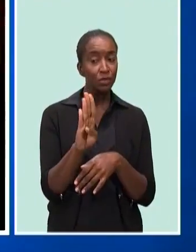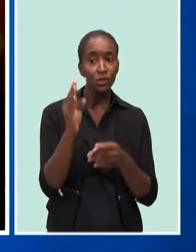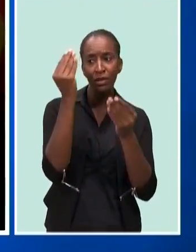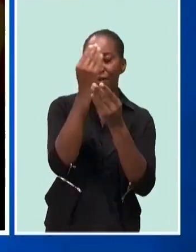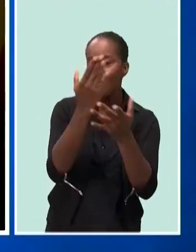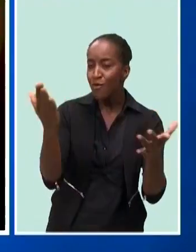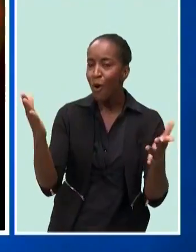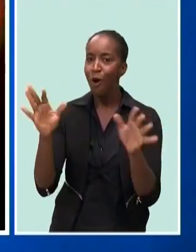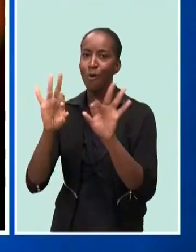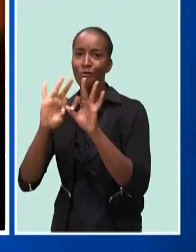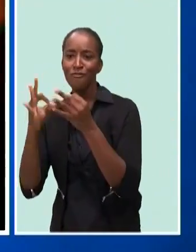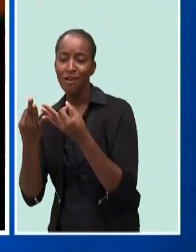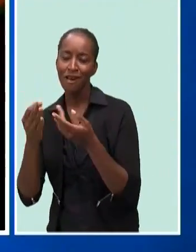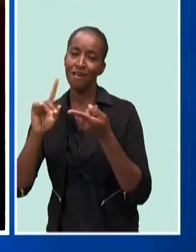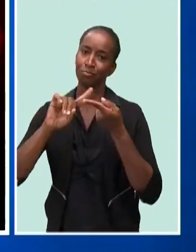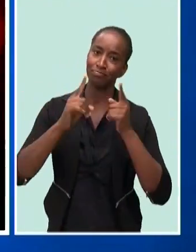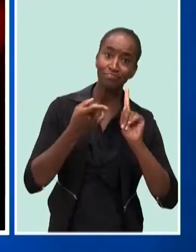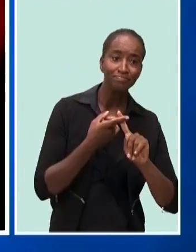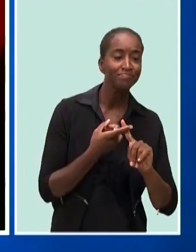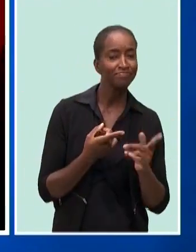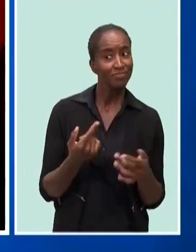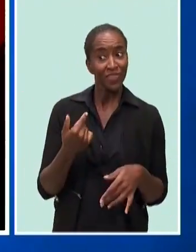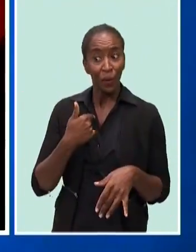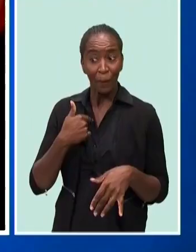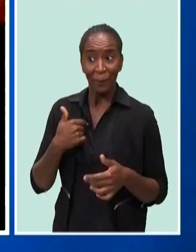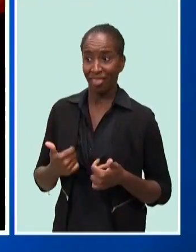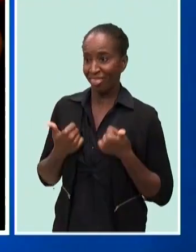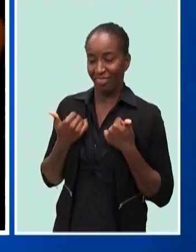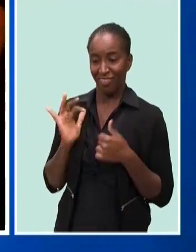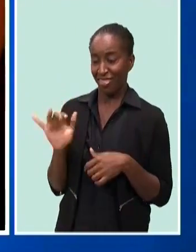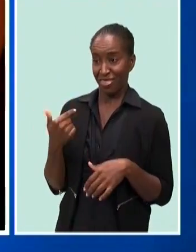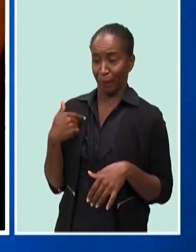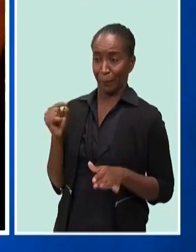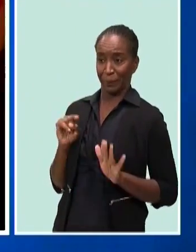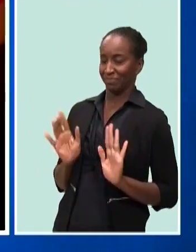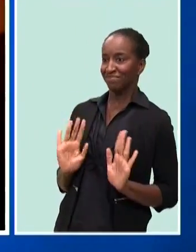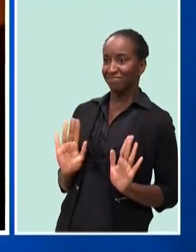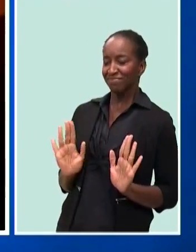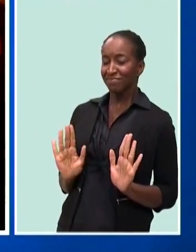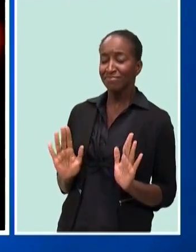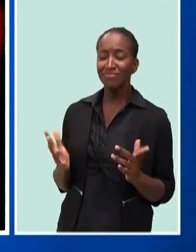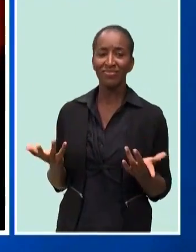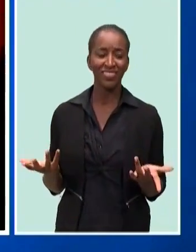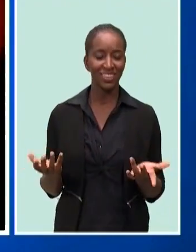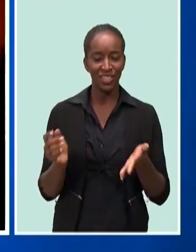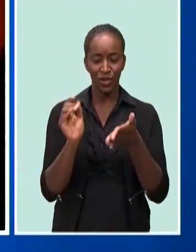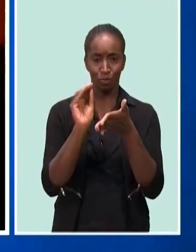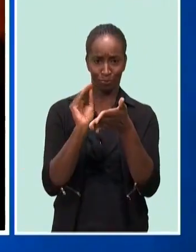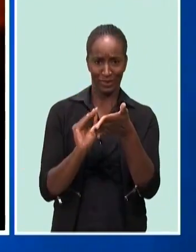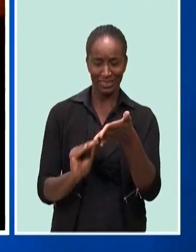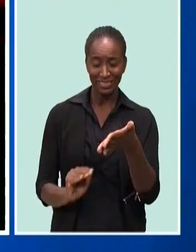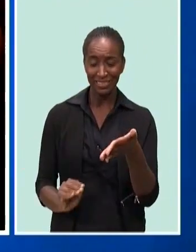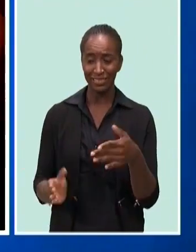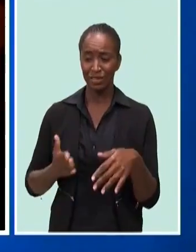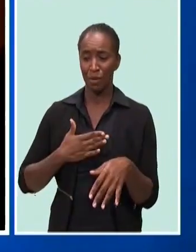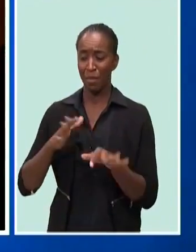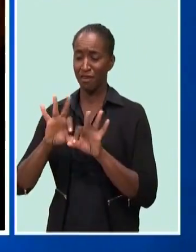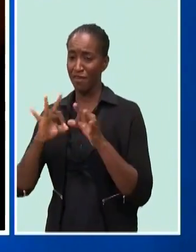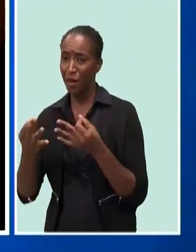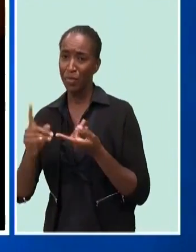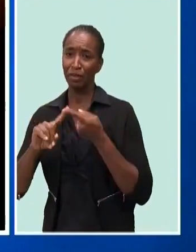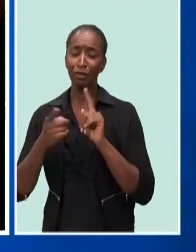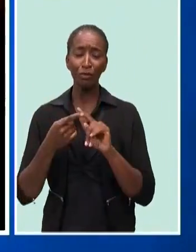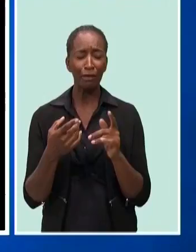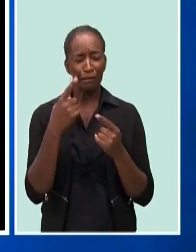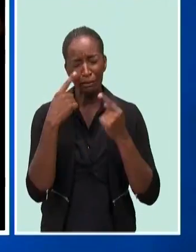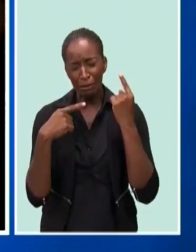were very much alive. She wrote, "I have family and friends calling me in tears because of this. My phone and my